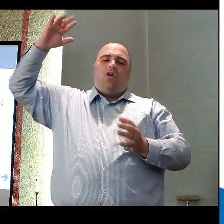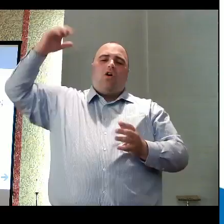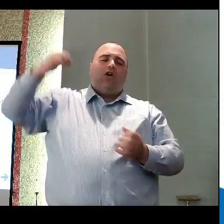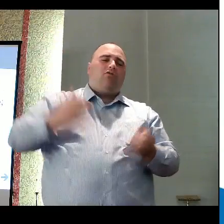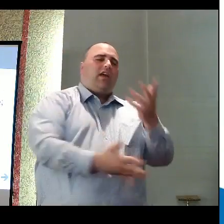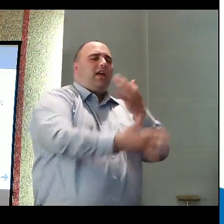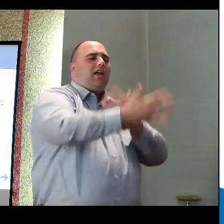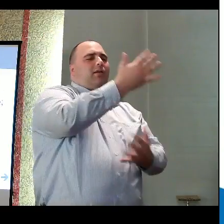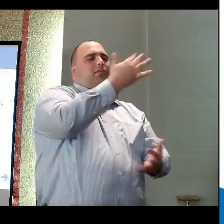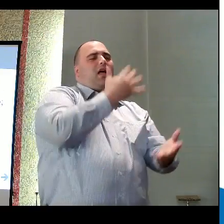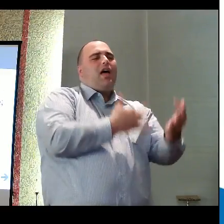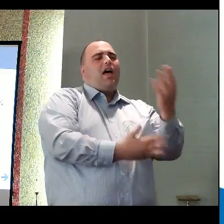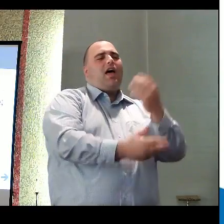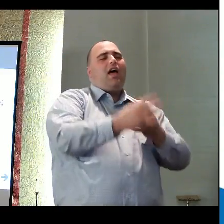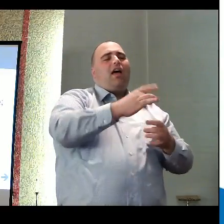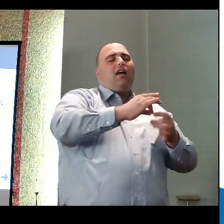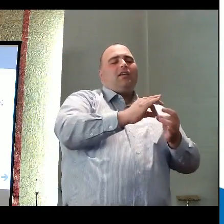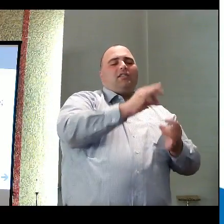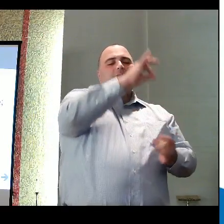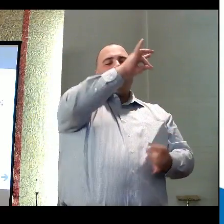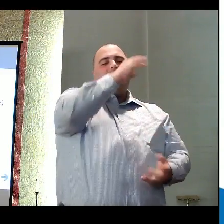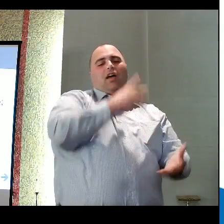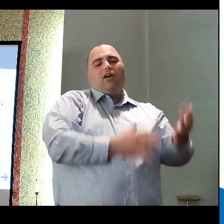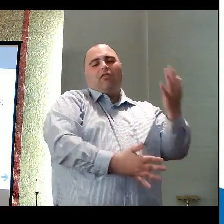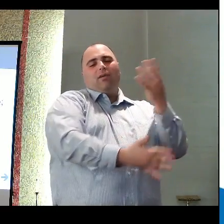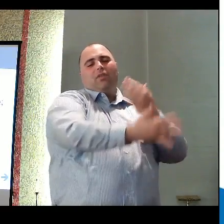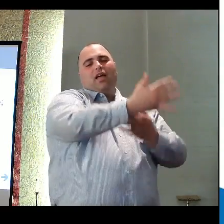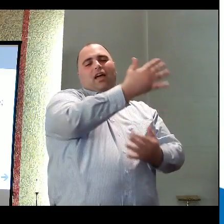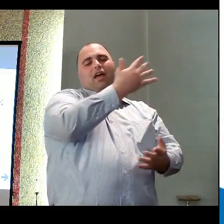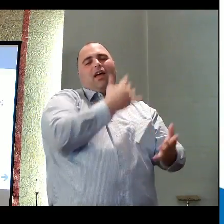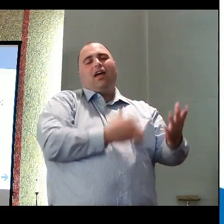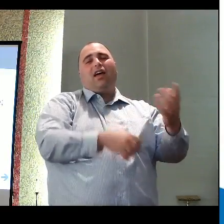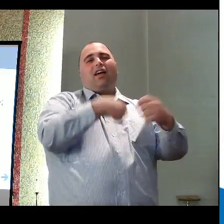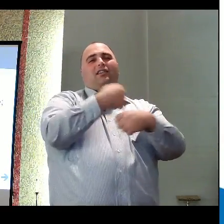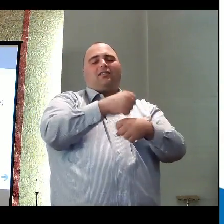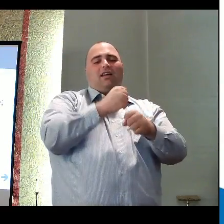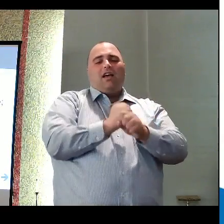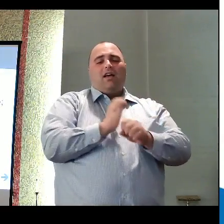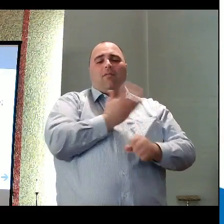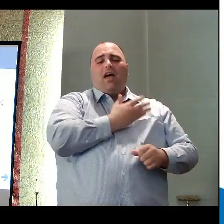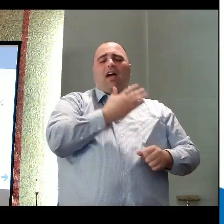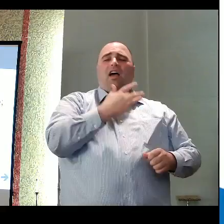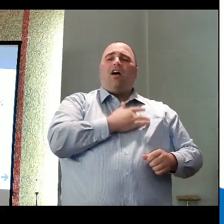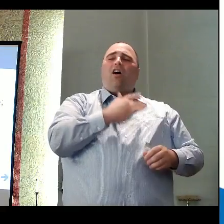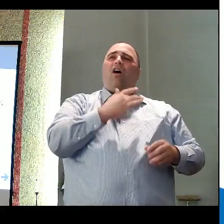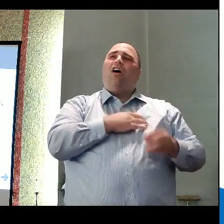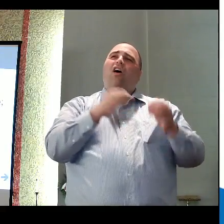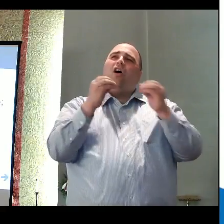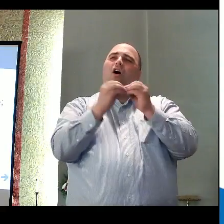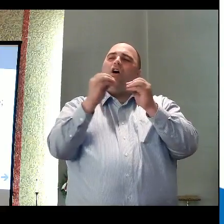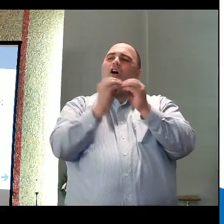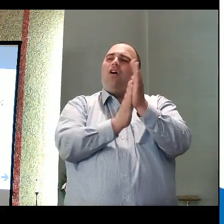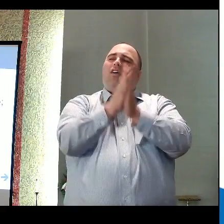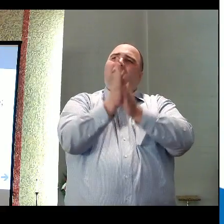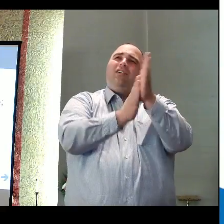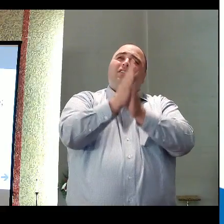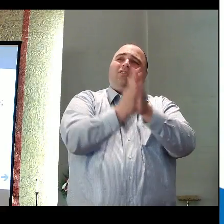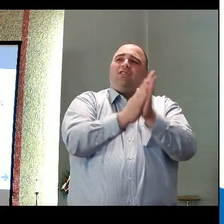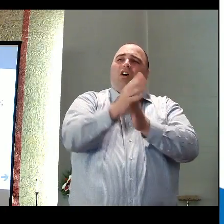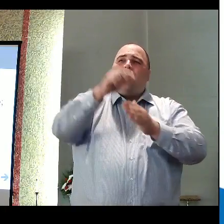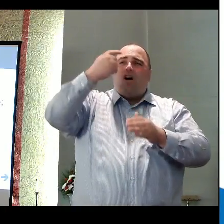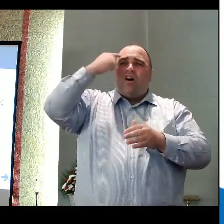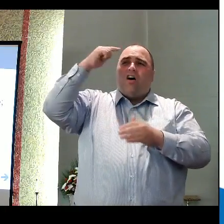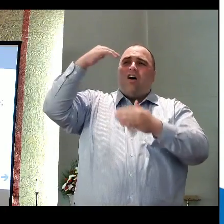Father's glory. Blaze, Spirit, blaze. Set our